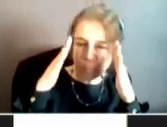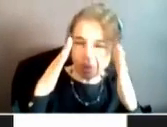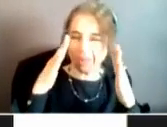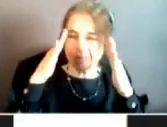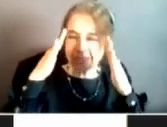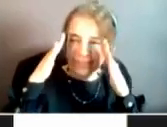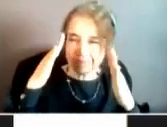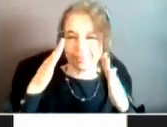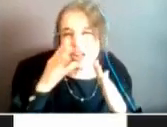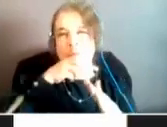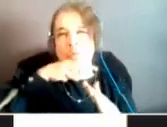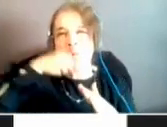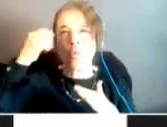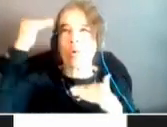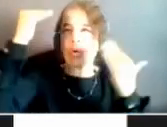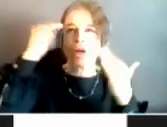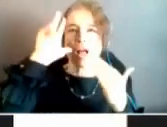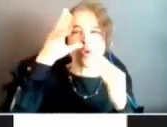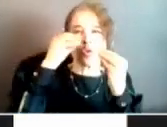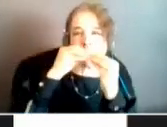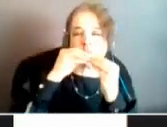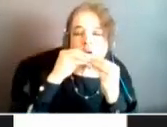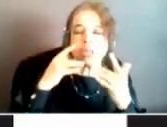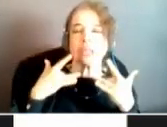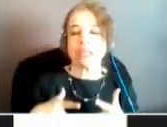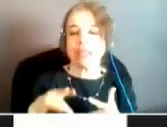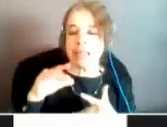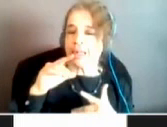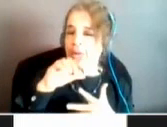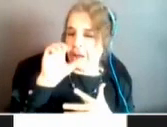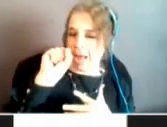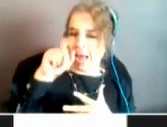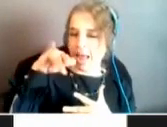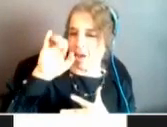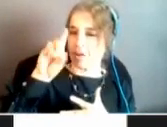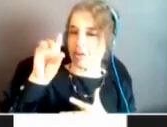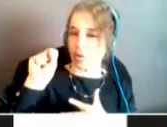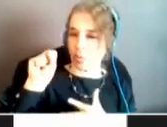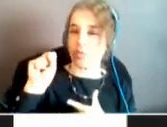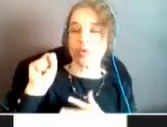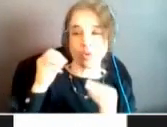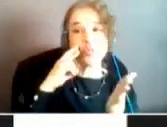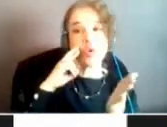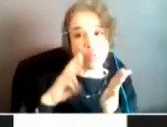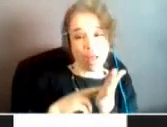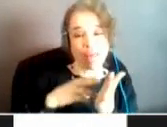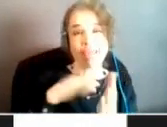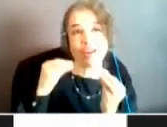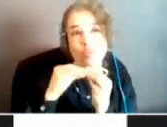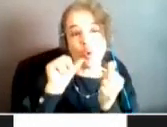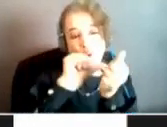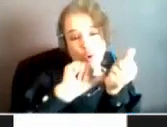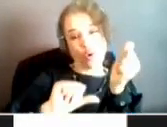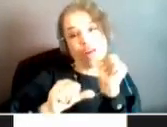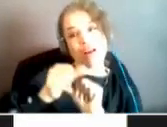that. You know, older adults with three or more prior depressive episodes will be more likely to report suicidal